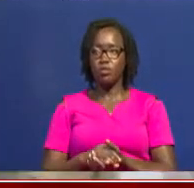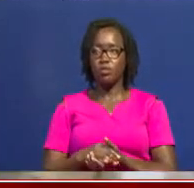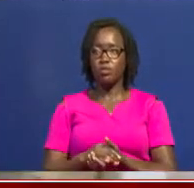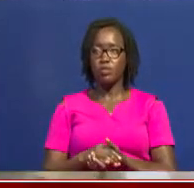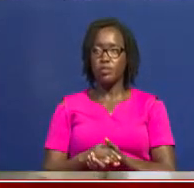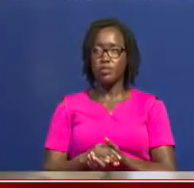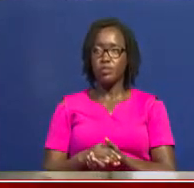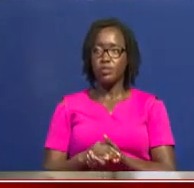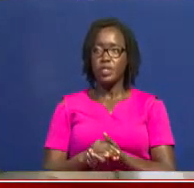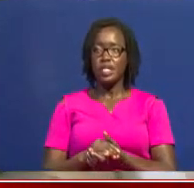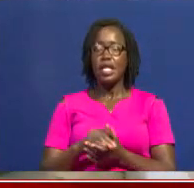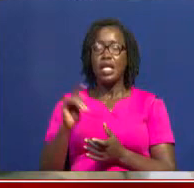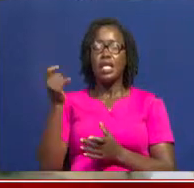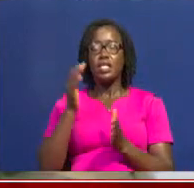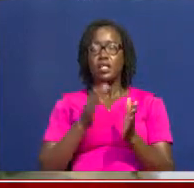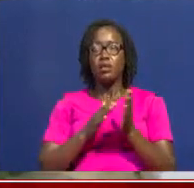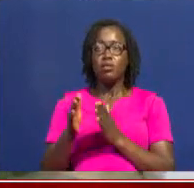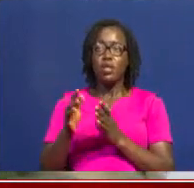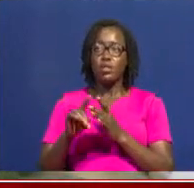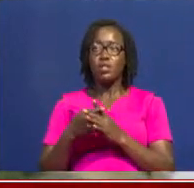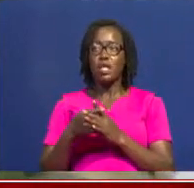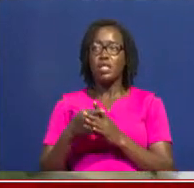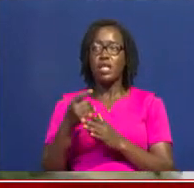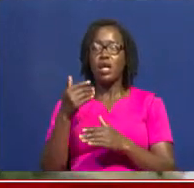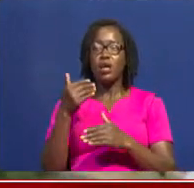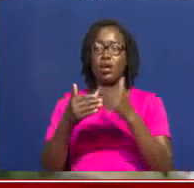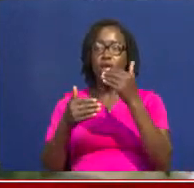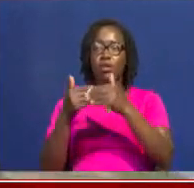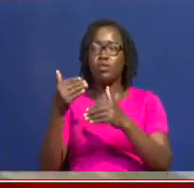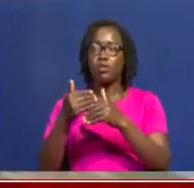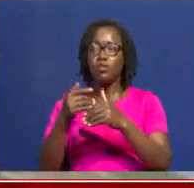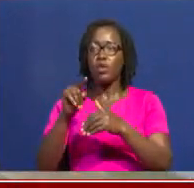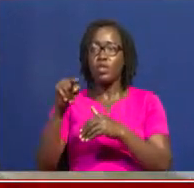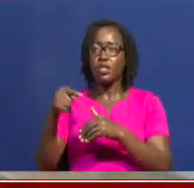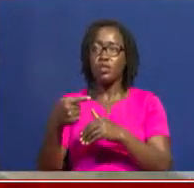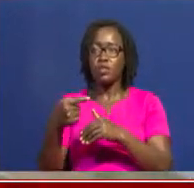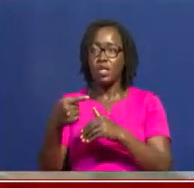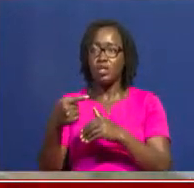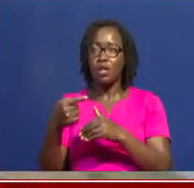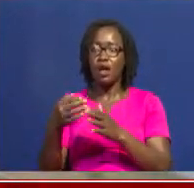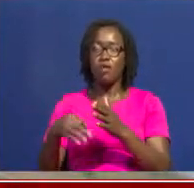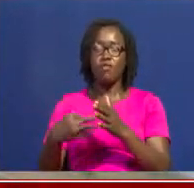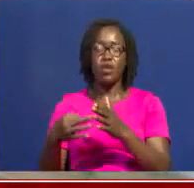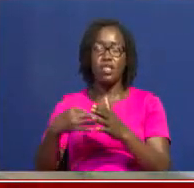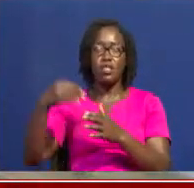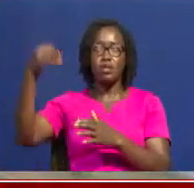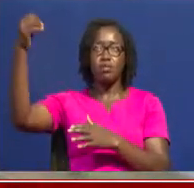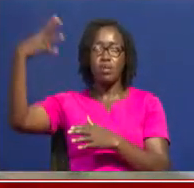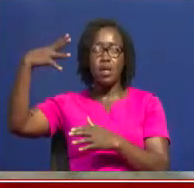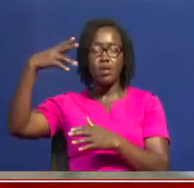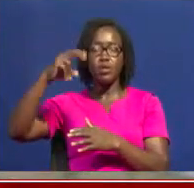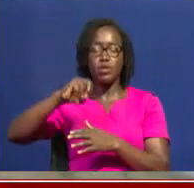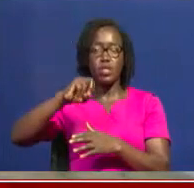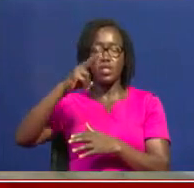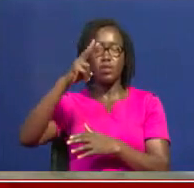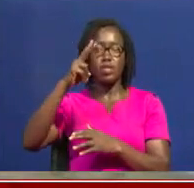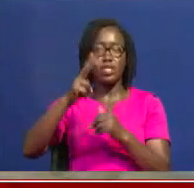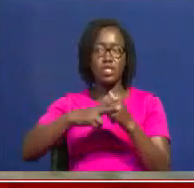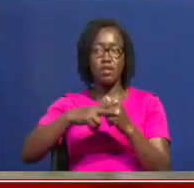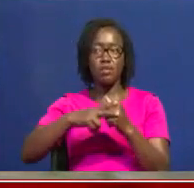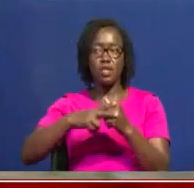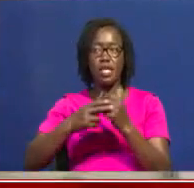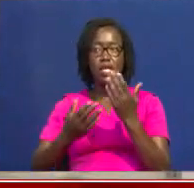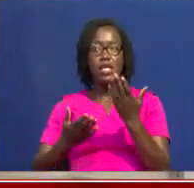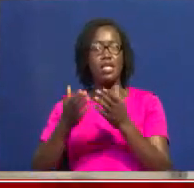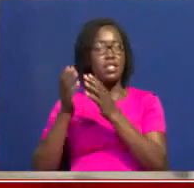Kenya plans to kick off construction of a 1,000 megawatts nuclear plant by 2027 in either